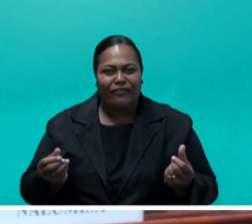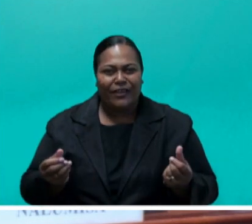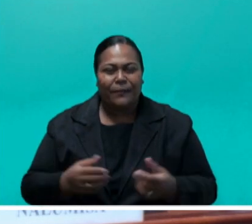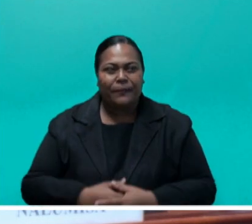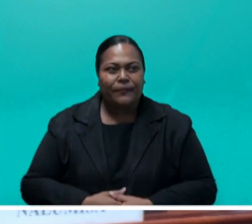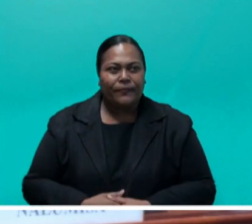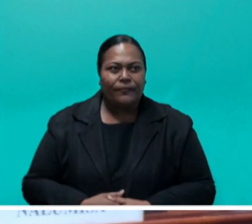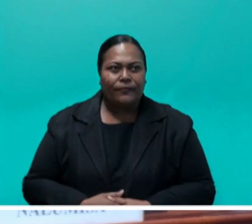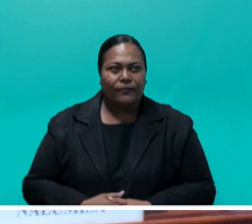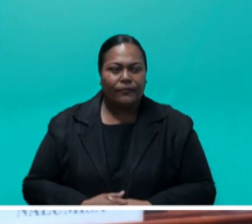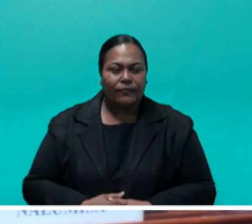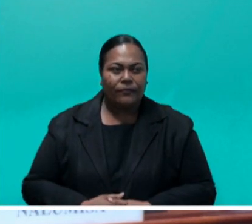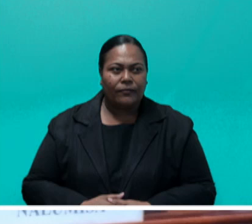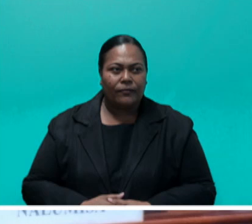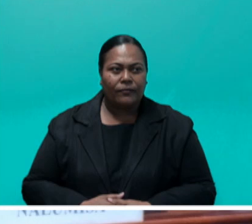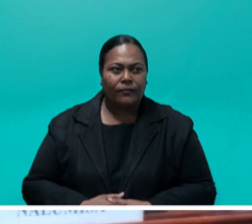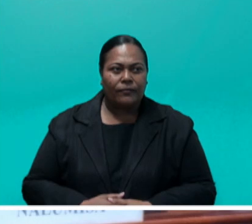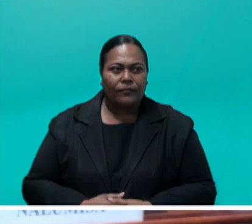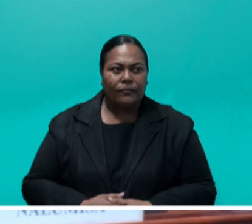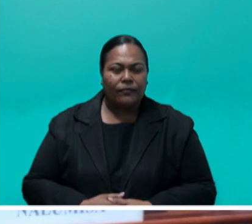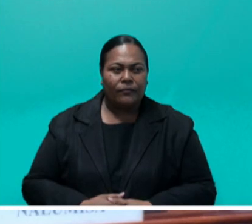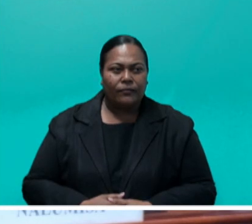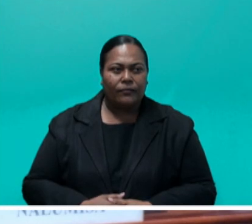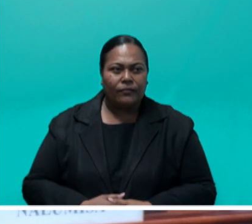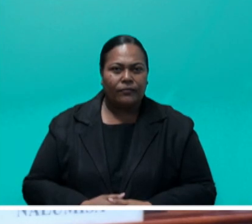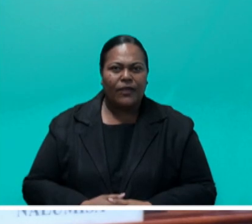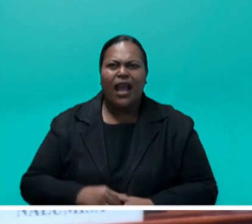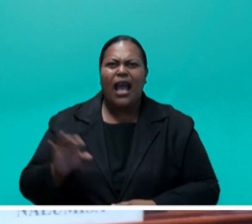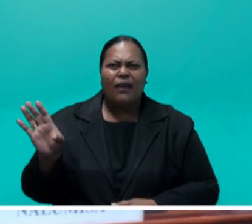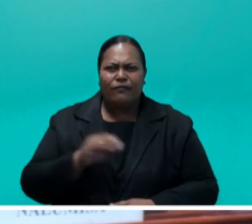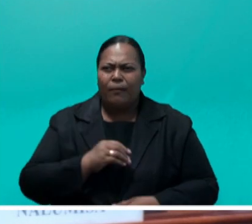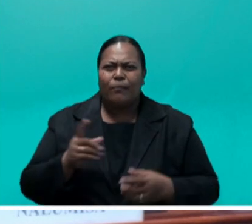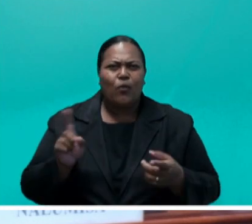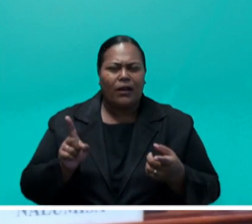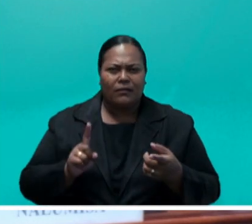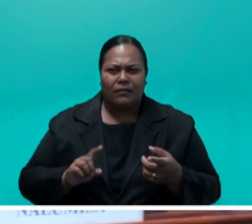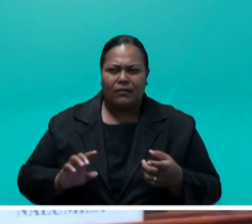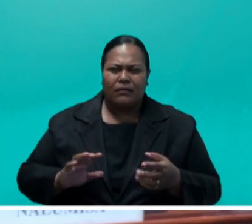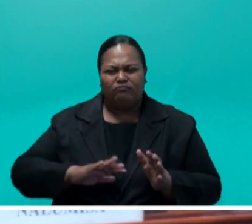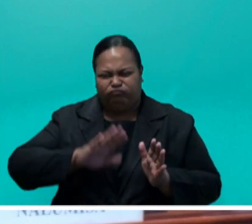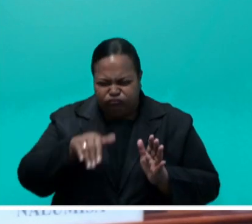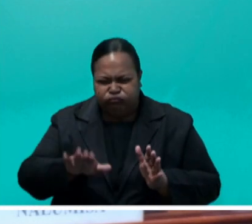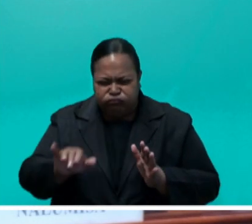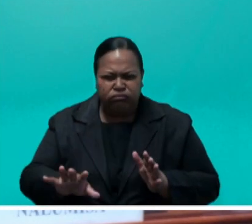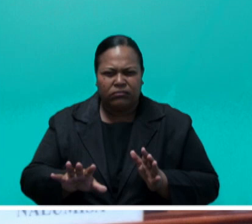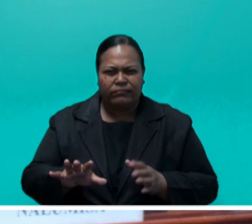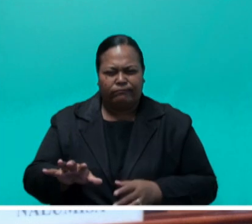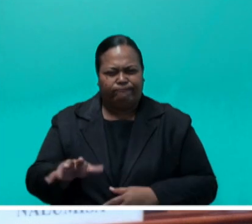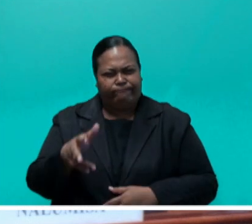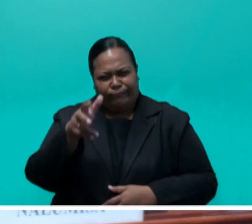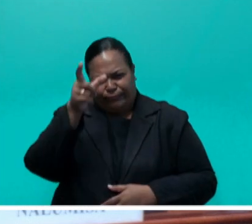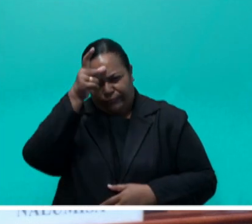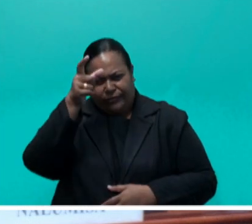From traversing rugged terrain to navigating uncharted waters, they have embraced the spirit